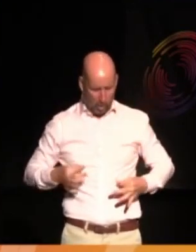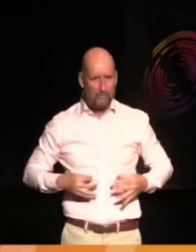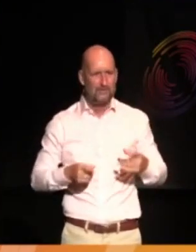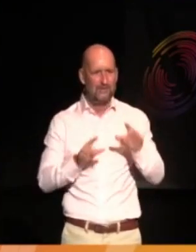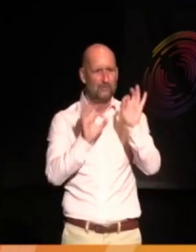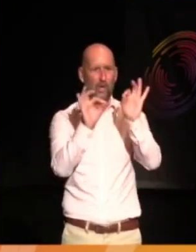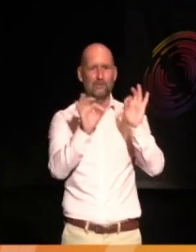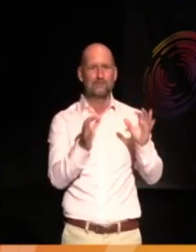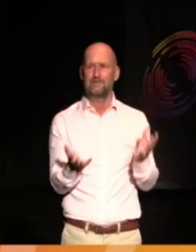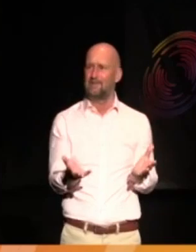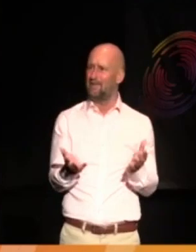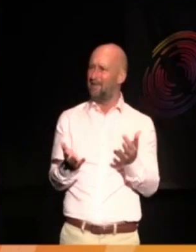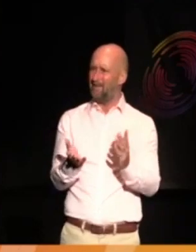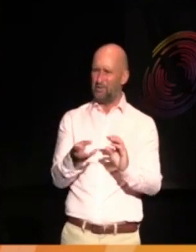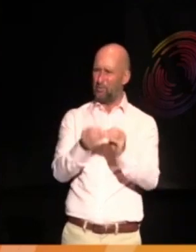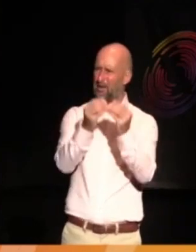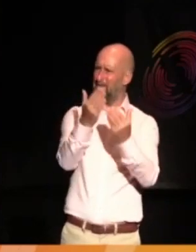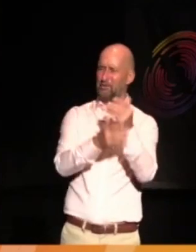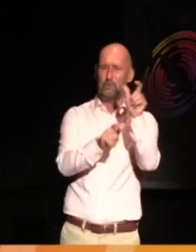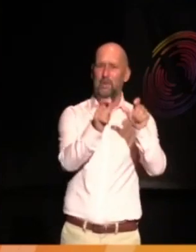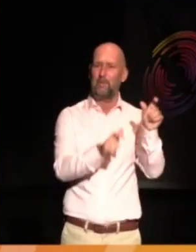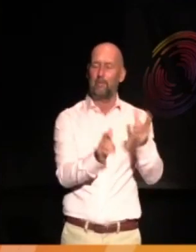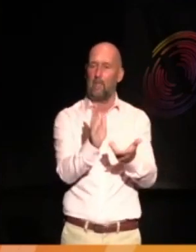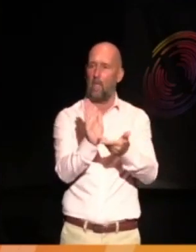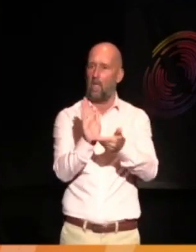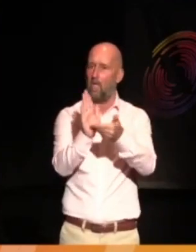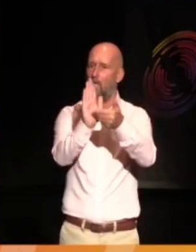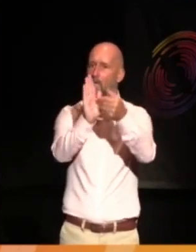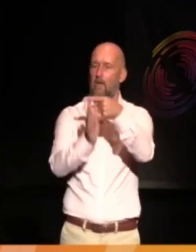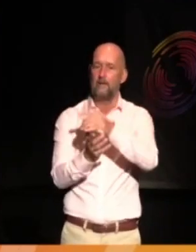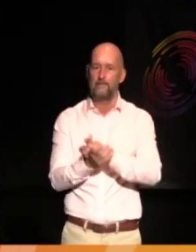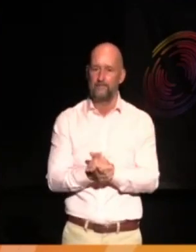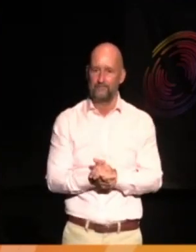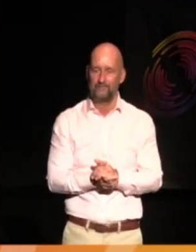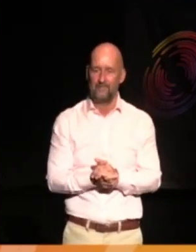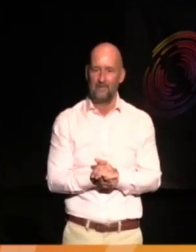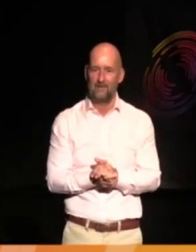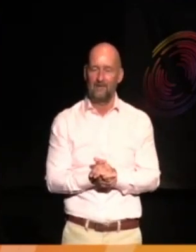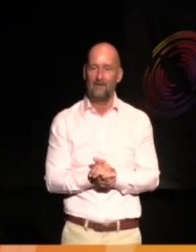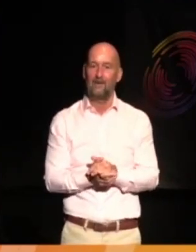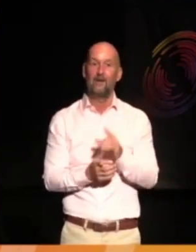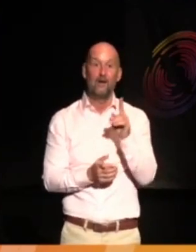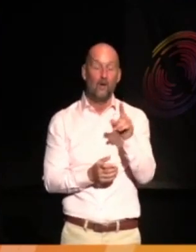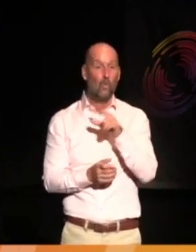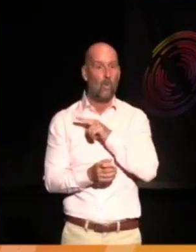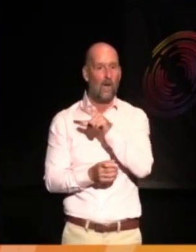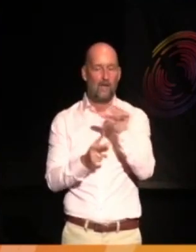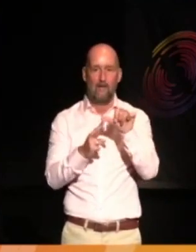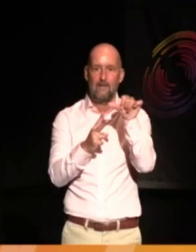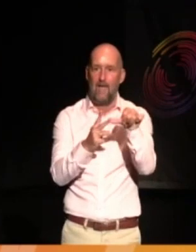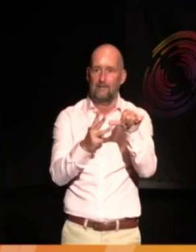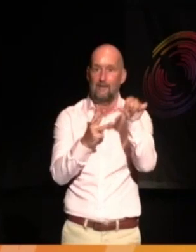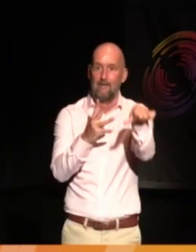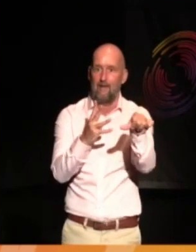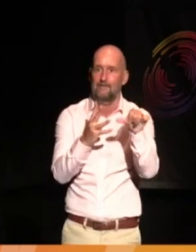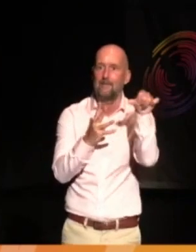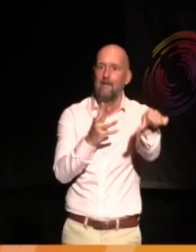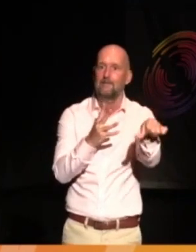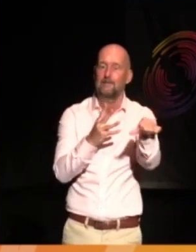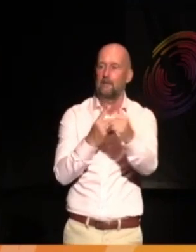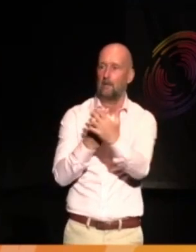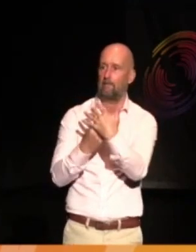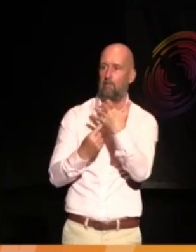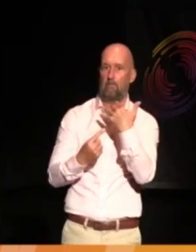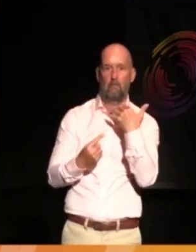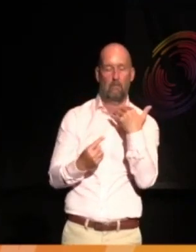dots and all the rest Spotty of ones are awful, aren't they? And The so stripy ones are worse. the kind of the water battery, what next? And sometimes